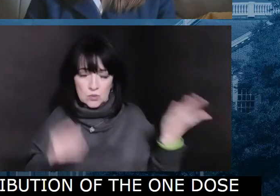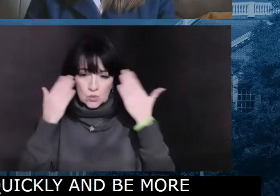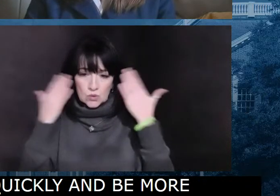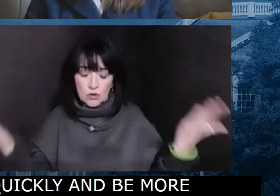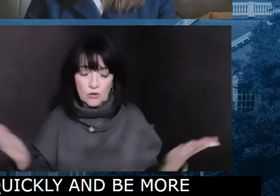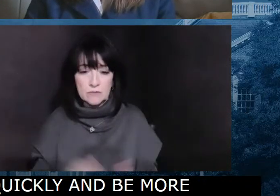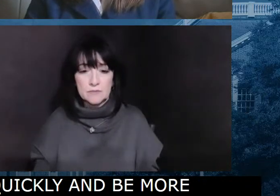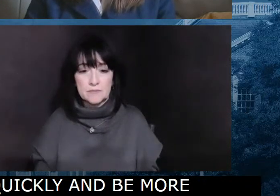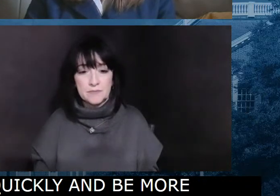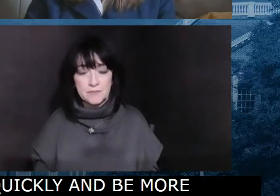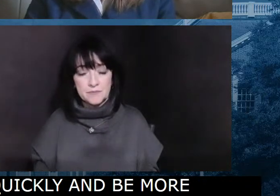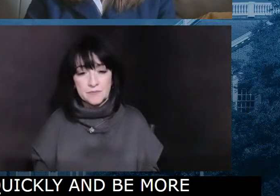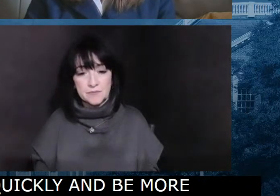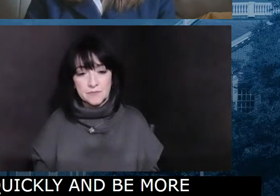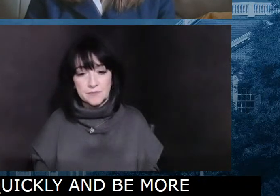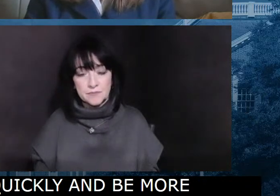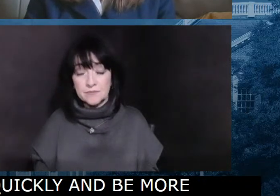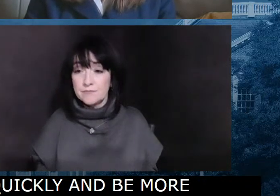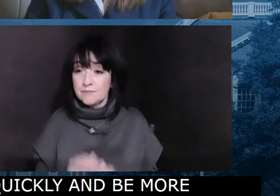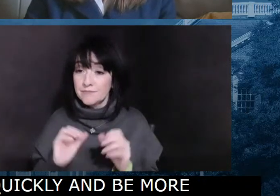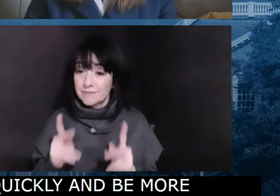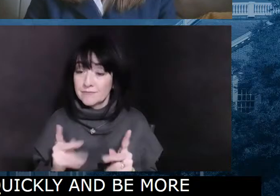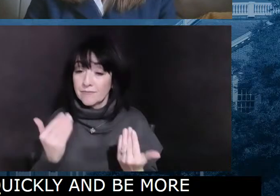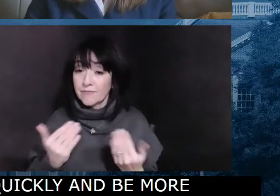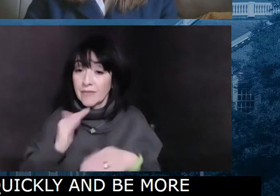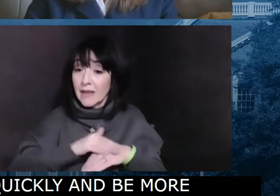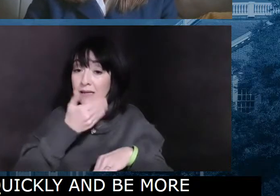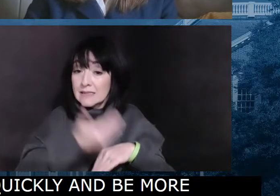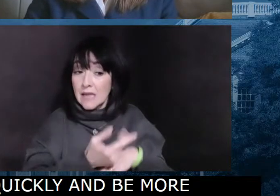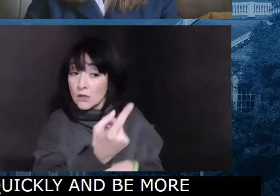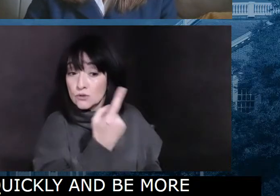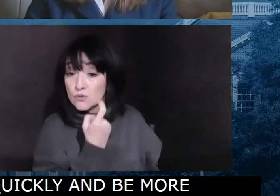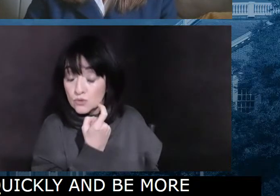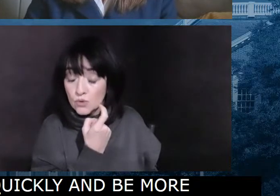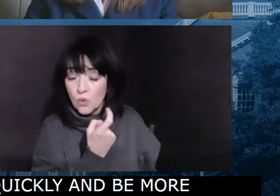All right, next we'll go to Nick Cialino from Delaware Public Media.